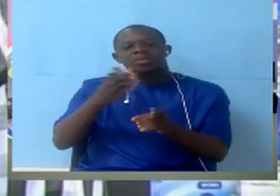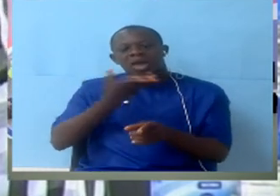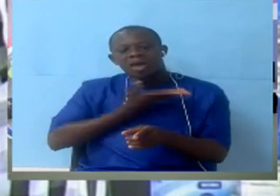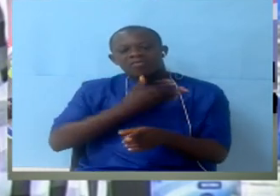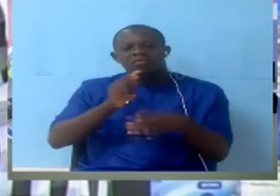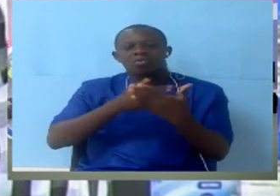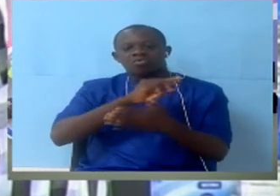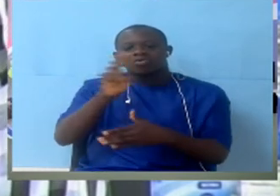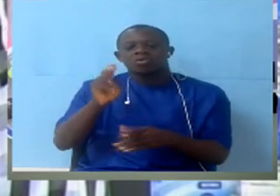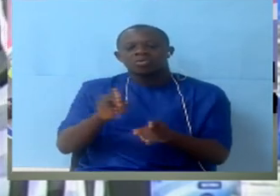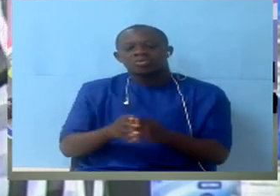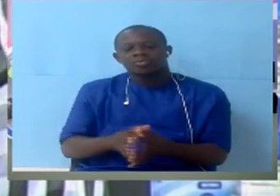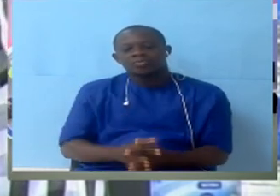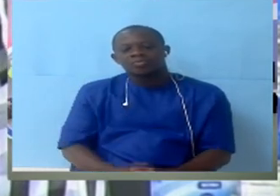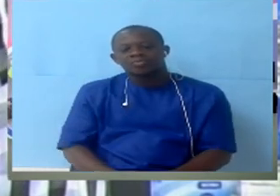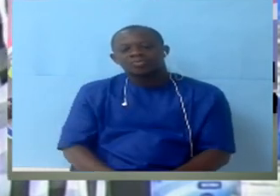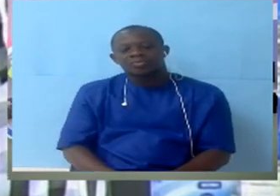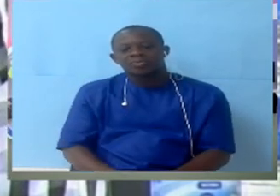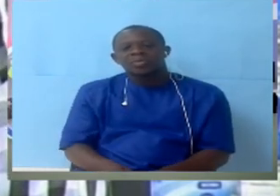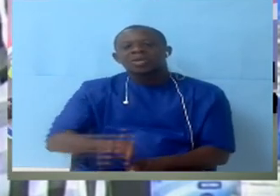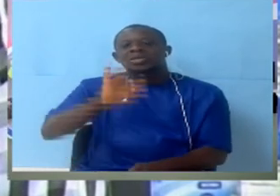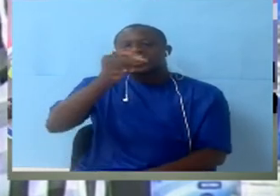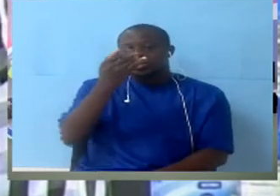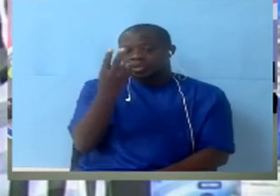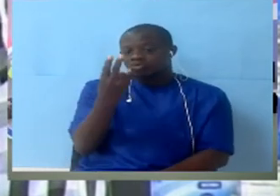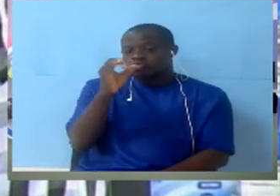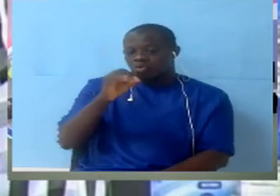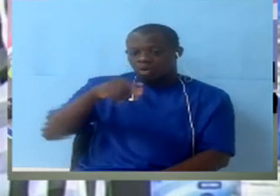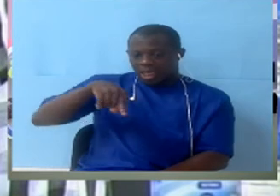2010 ma 2011 Yes, in